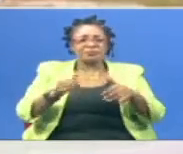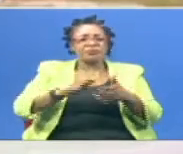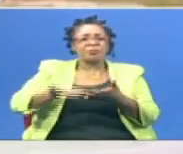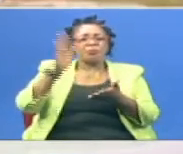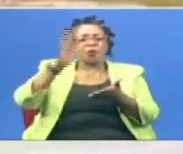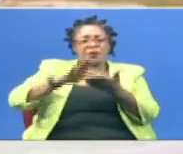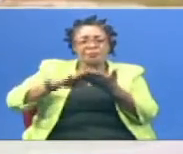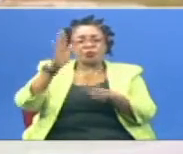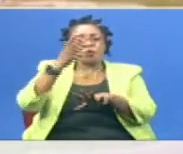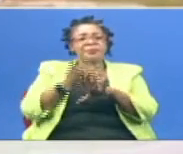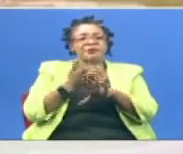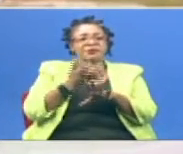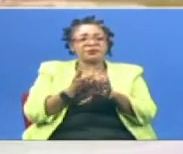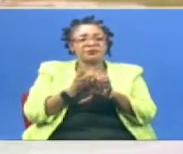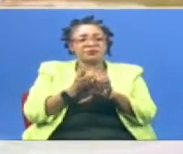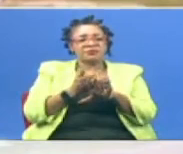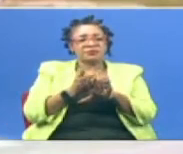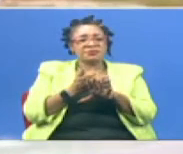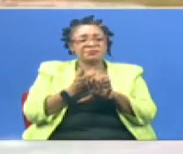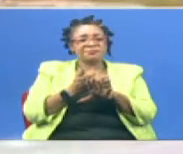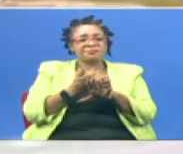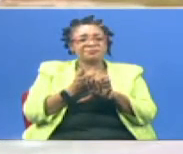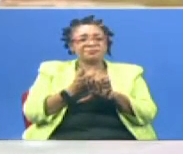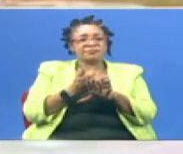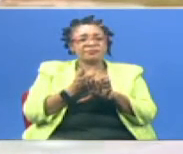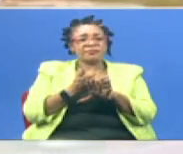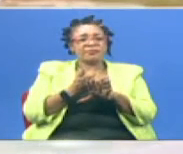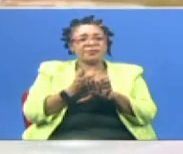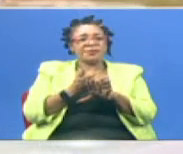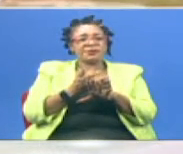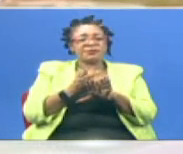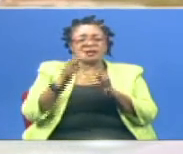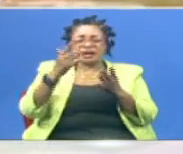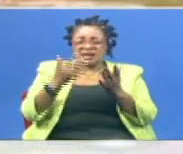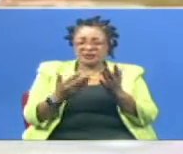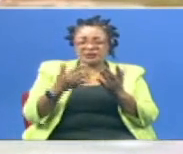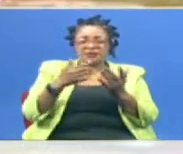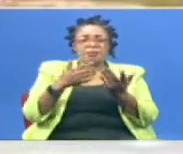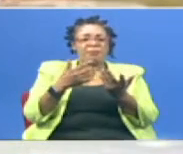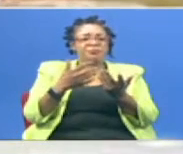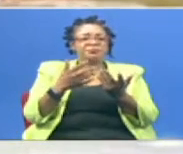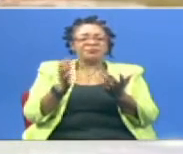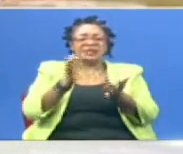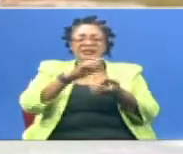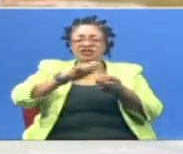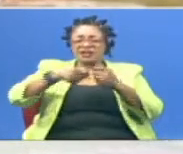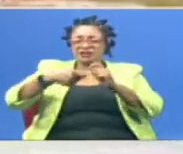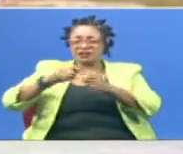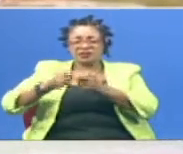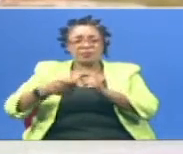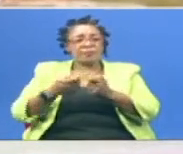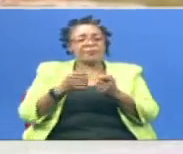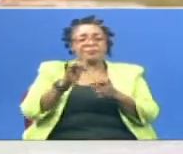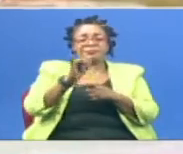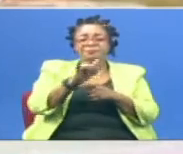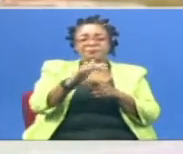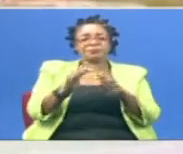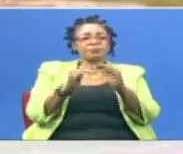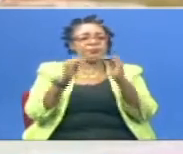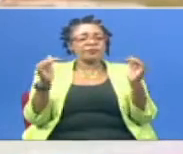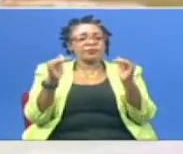more and more bones, chain, brass chains and so on and so forth. This will be an equivalent